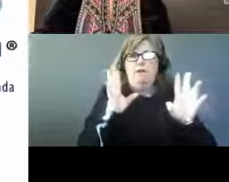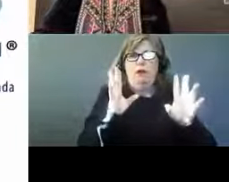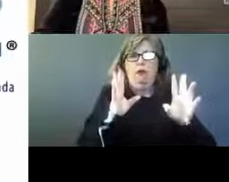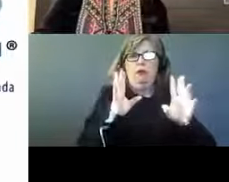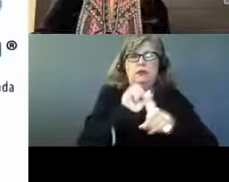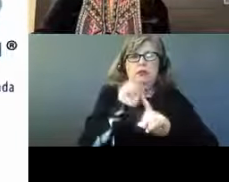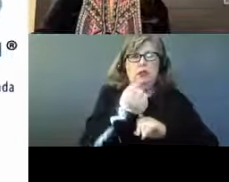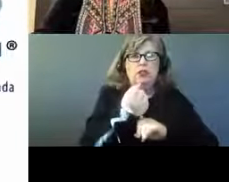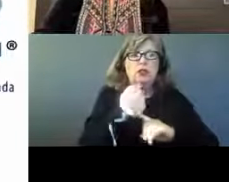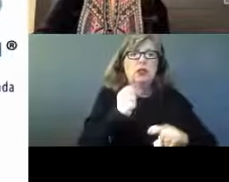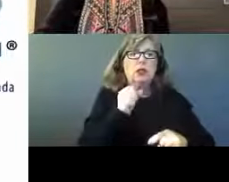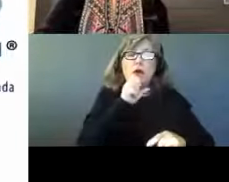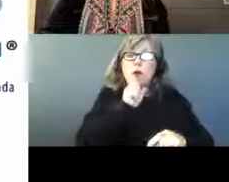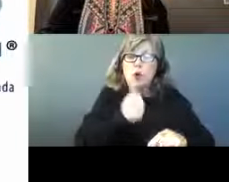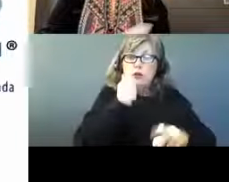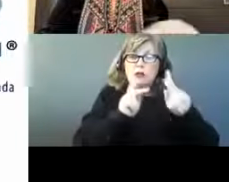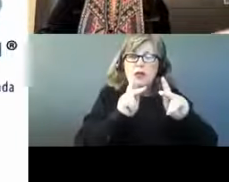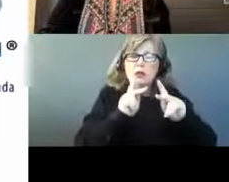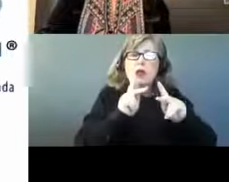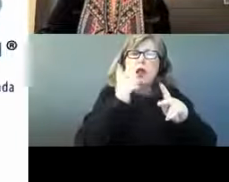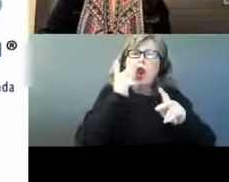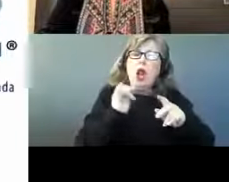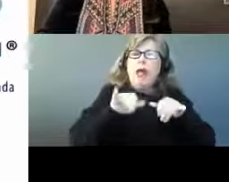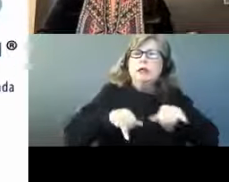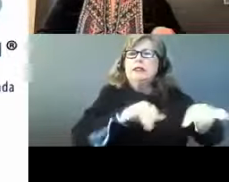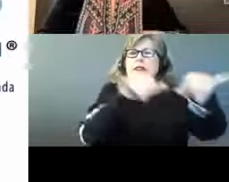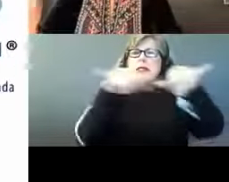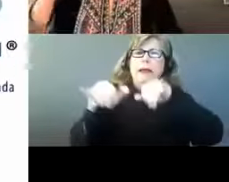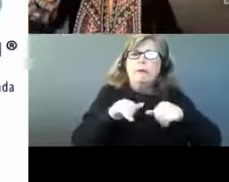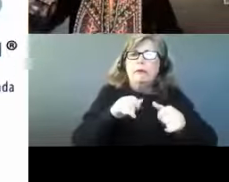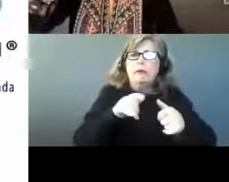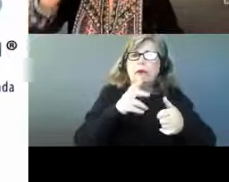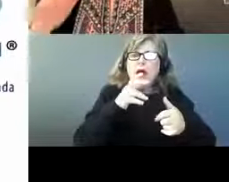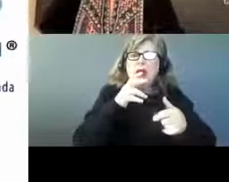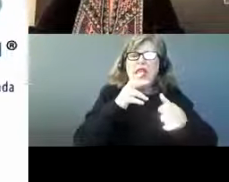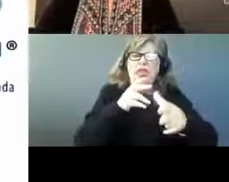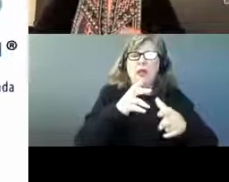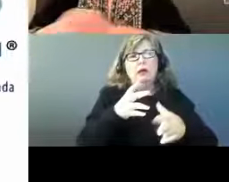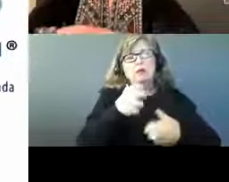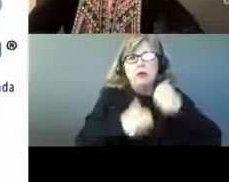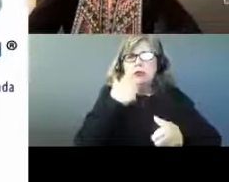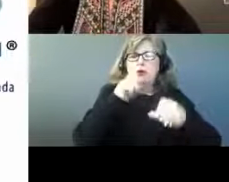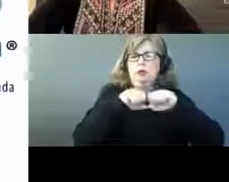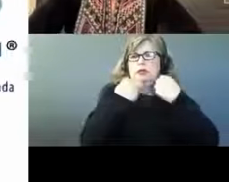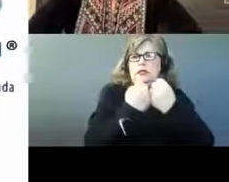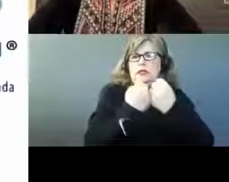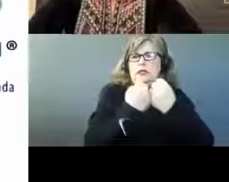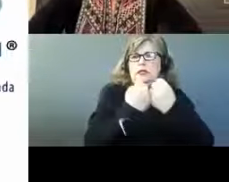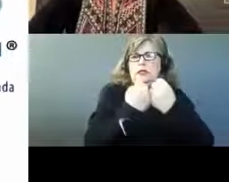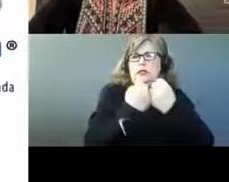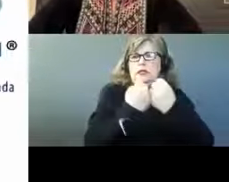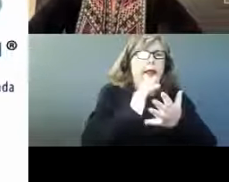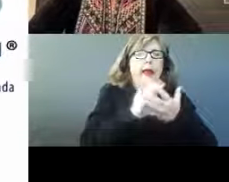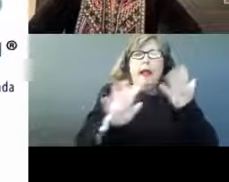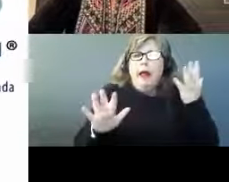that possesses demographic, social, and financial challenges. Ageism is also expressed through individual